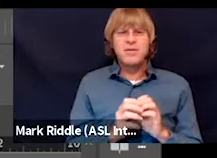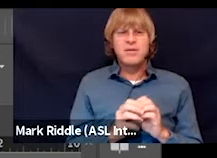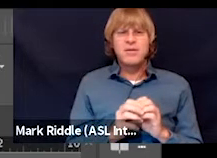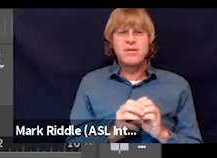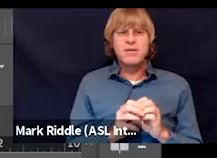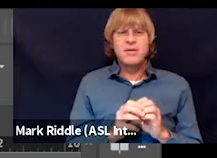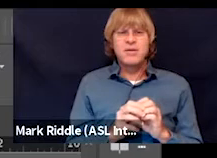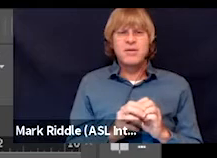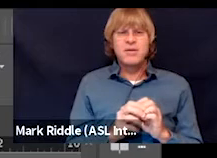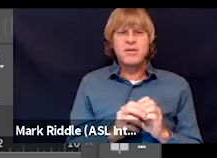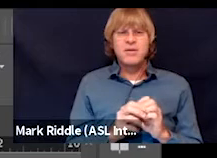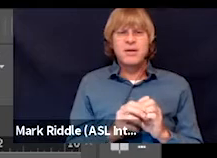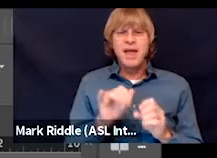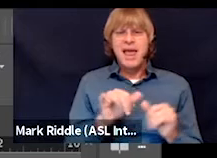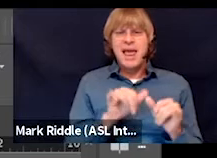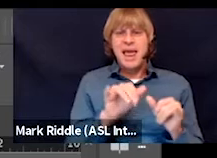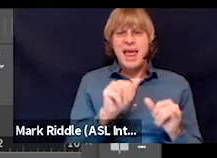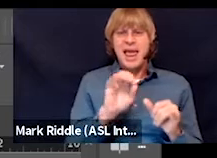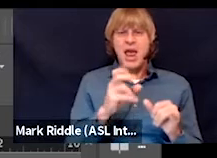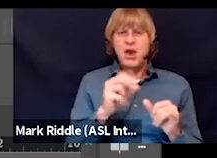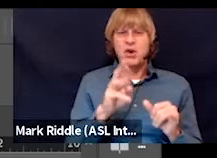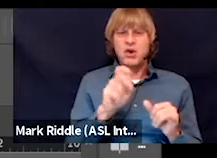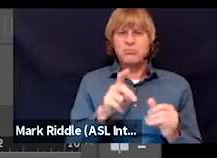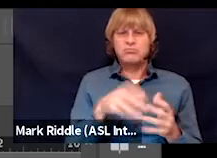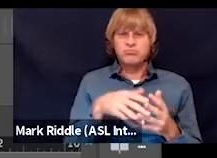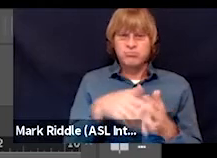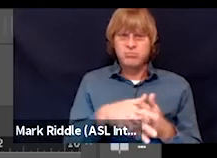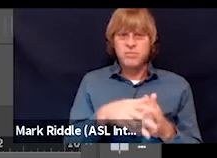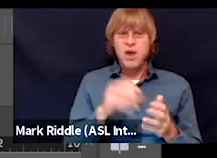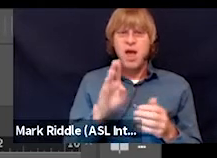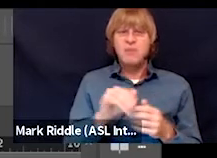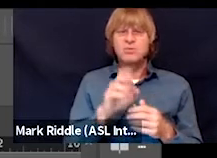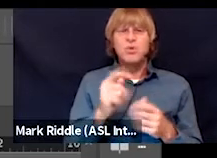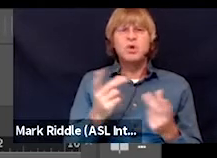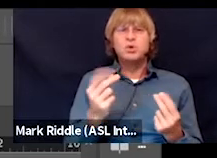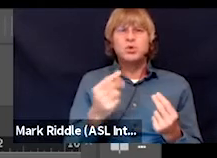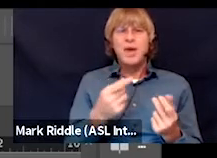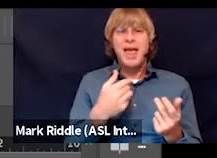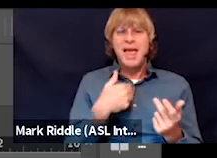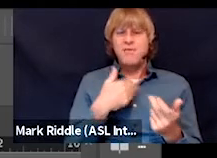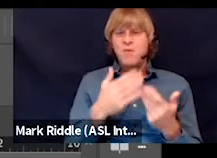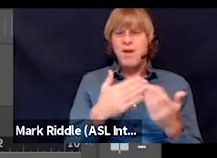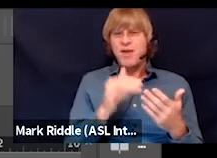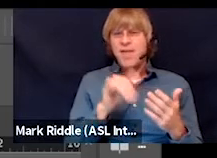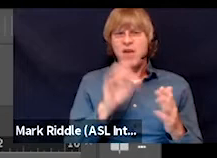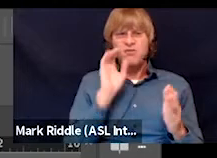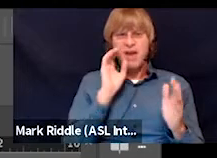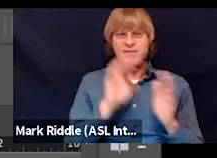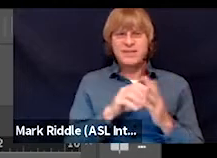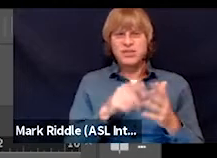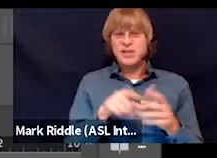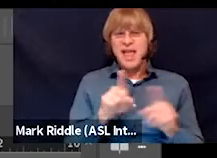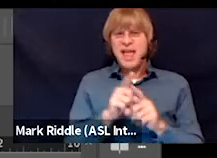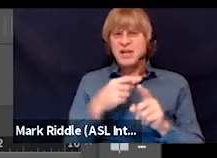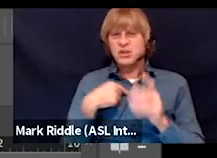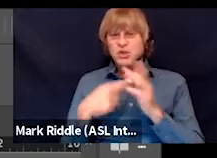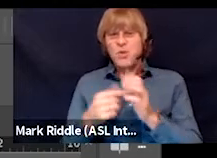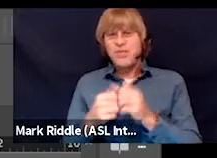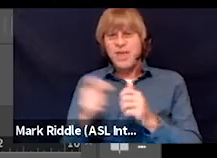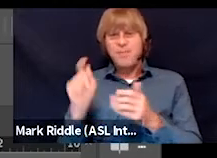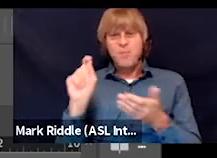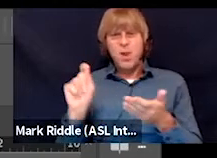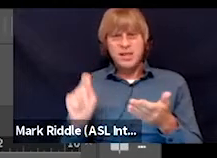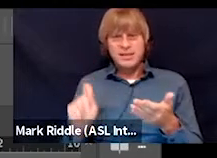So anchored objects, what you do is you have whatever that graphic is. It's just like I was showing with the